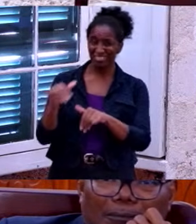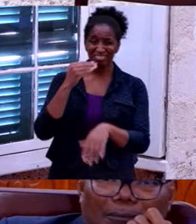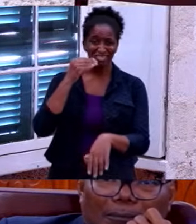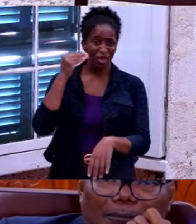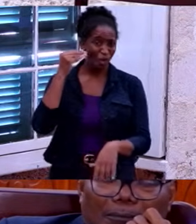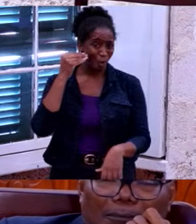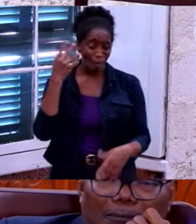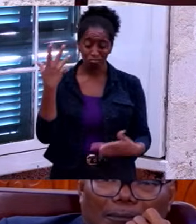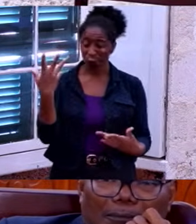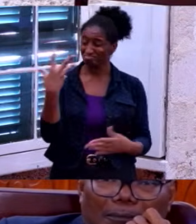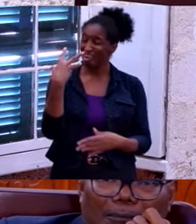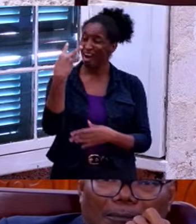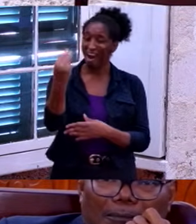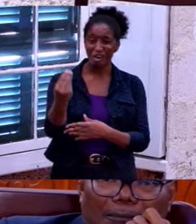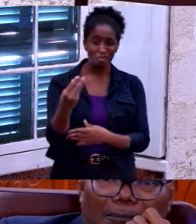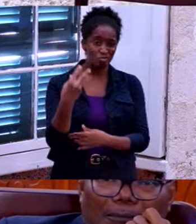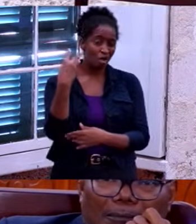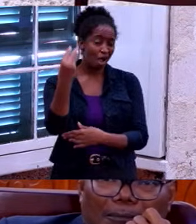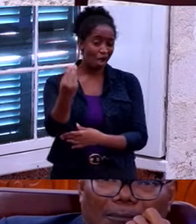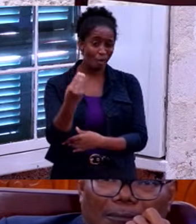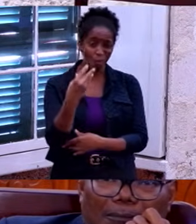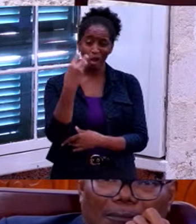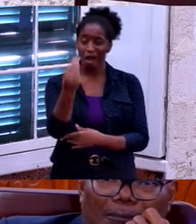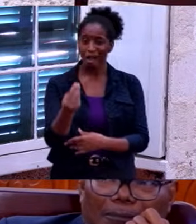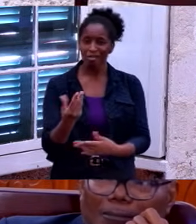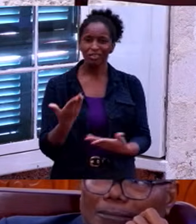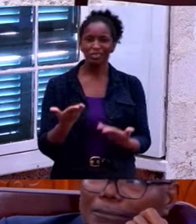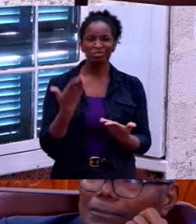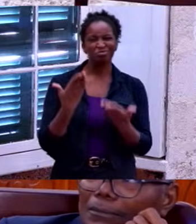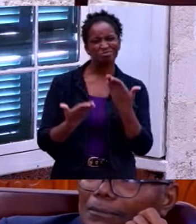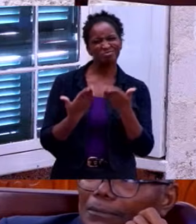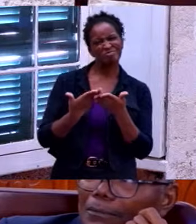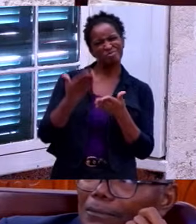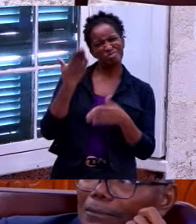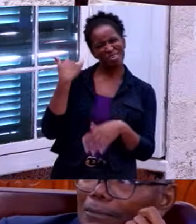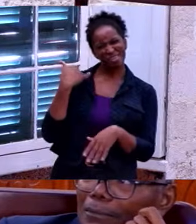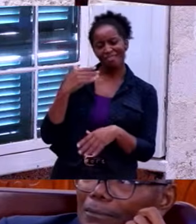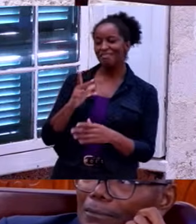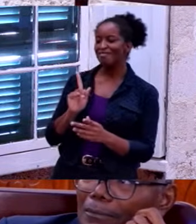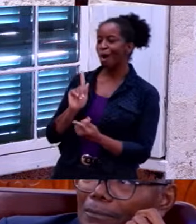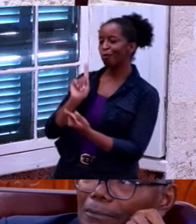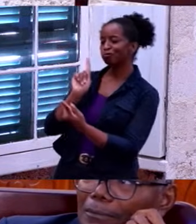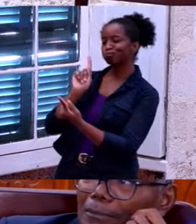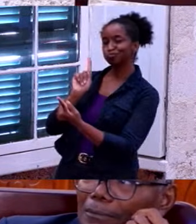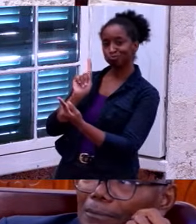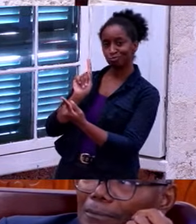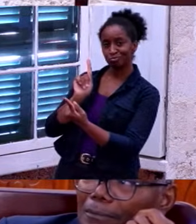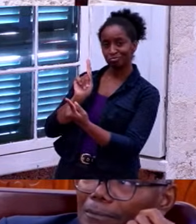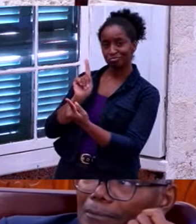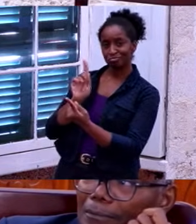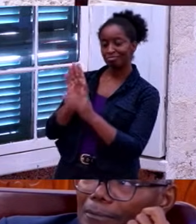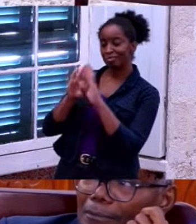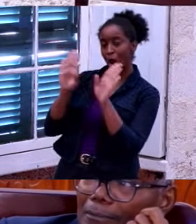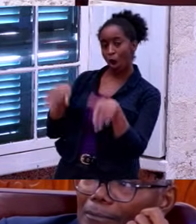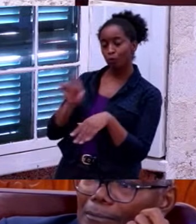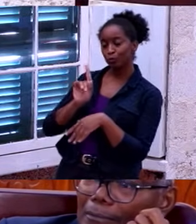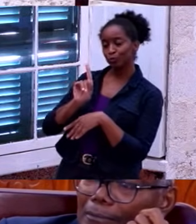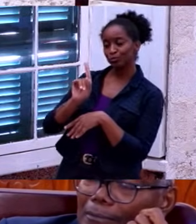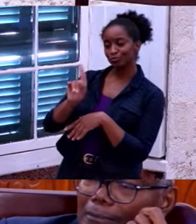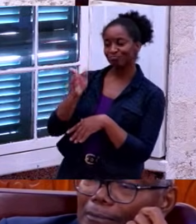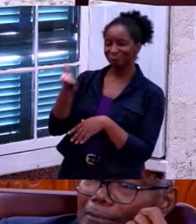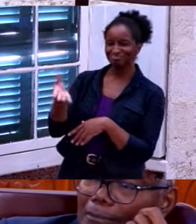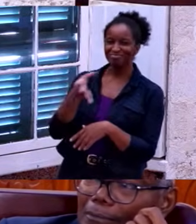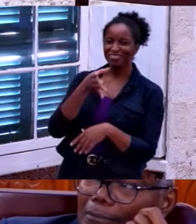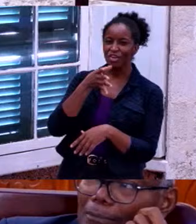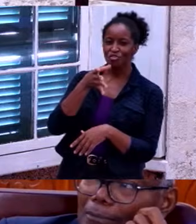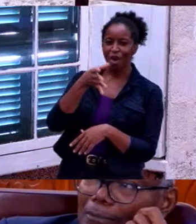went before, Granny would be home, and Granny would tell you, "Look at George in the back, let me call you, hold on." And Granny would go and call George,